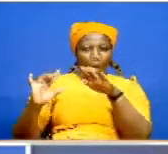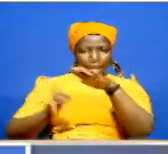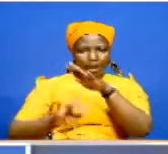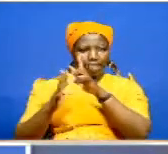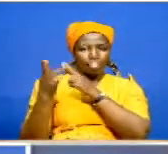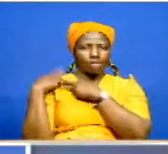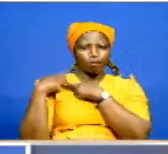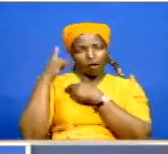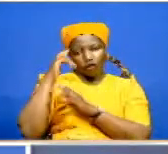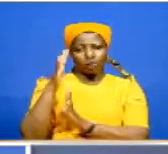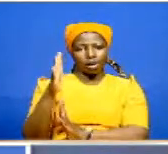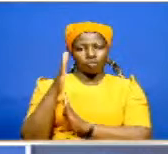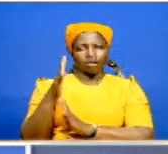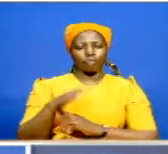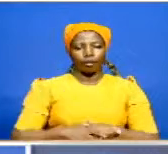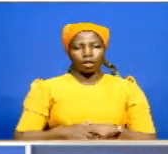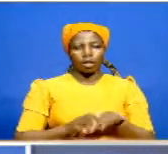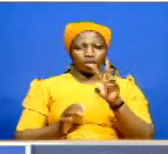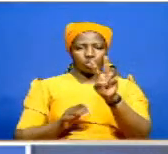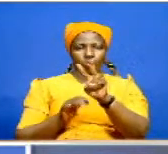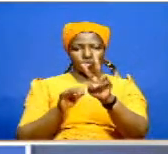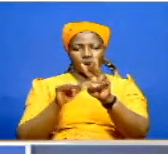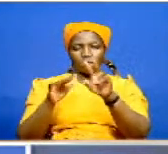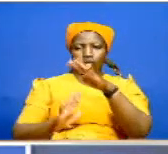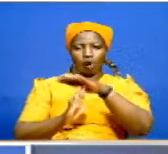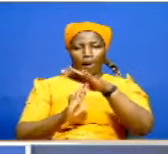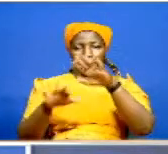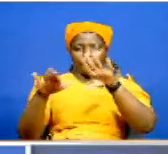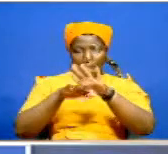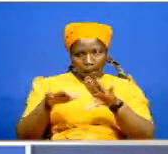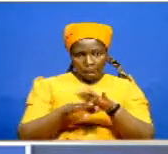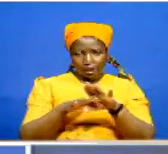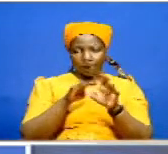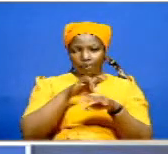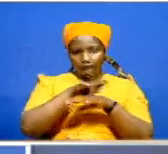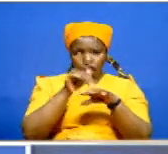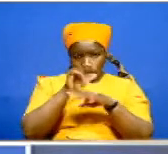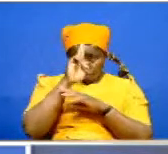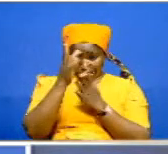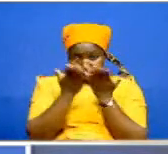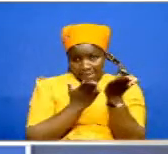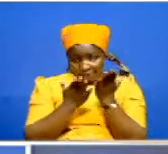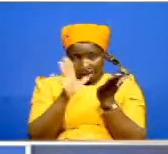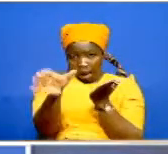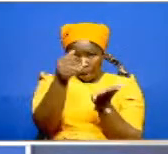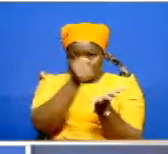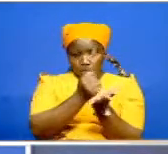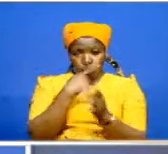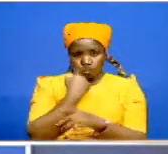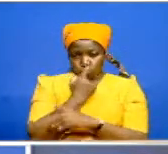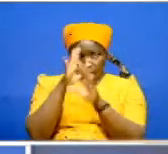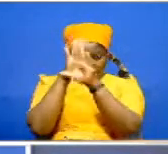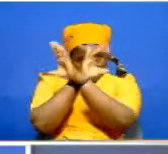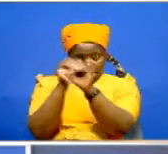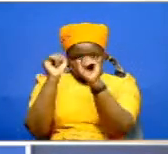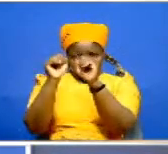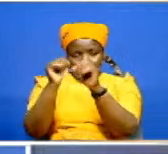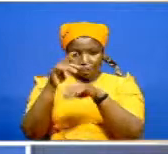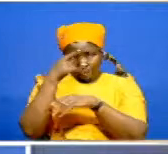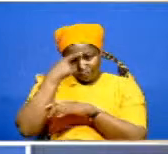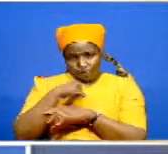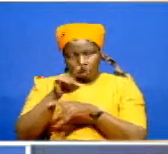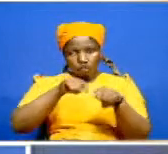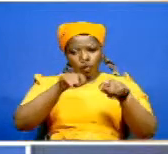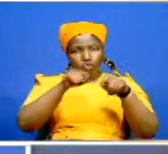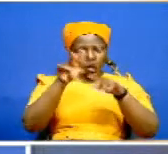two senior members of the National Police Service units will be appointed by the President. Policy control and supervision of the